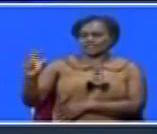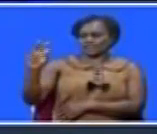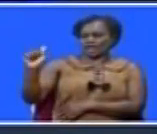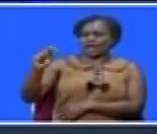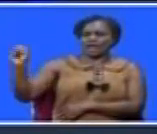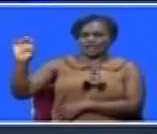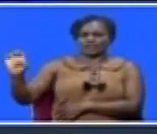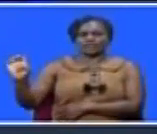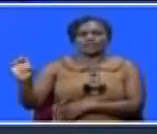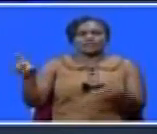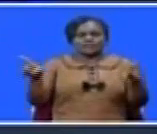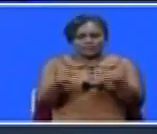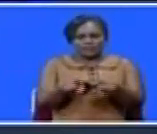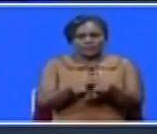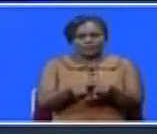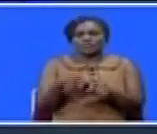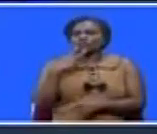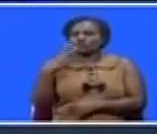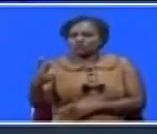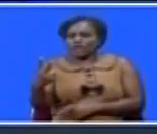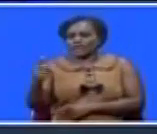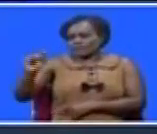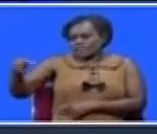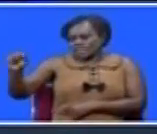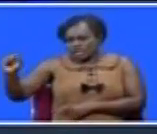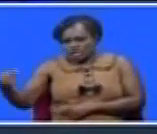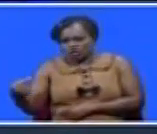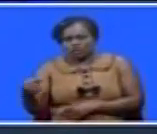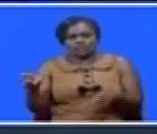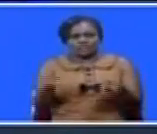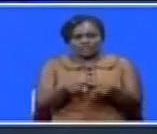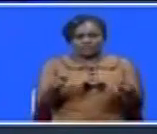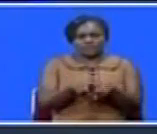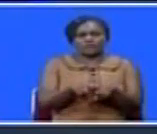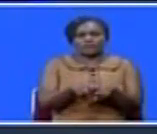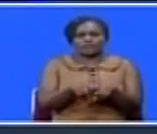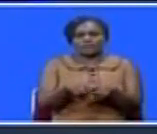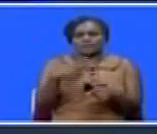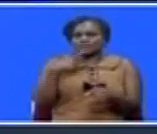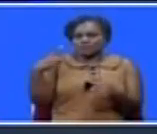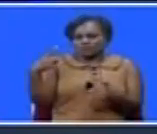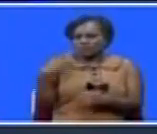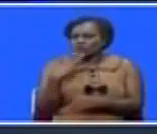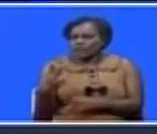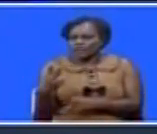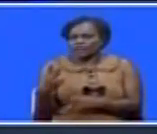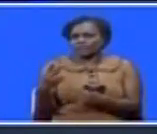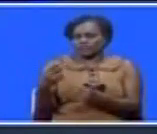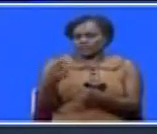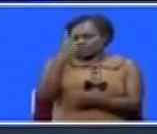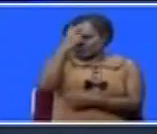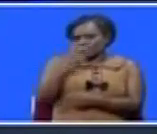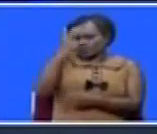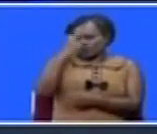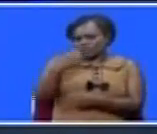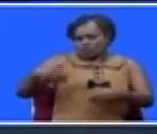Waiguru and not the media. 200 million shillings fraud, about 180 to 200 million shillings fraud suspected at